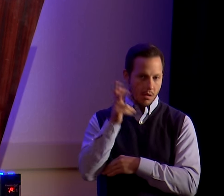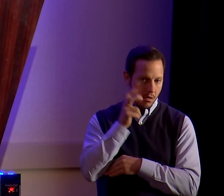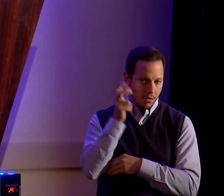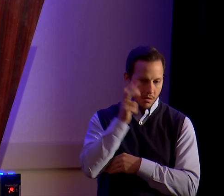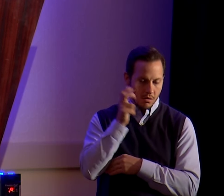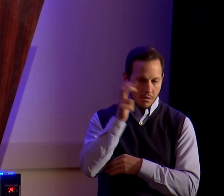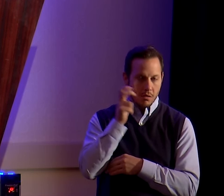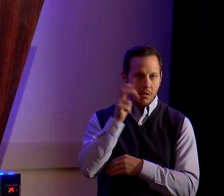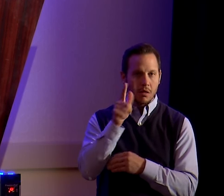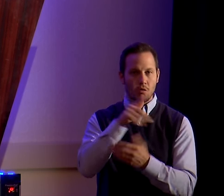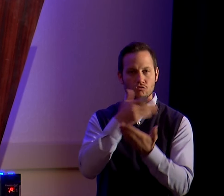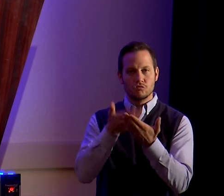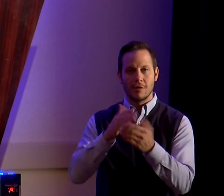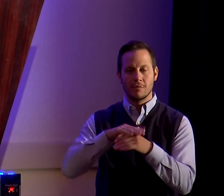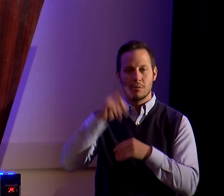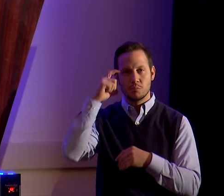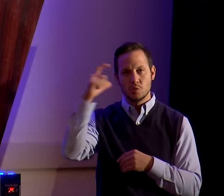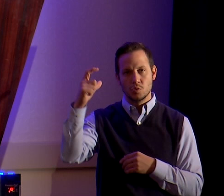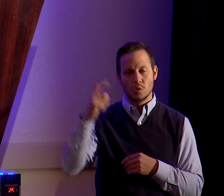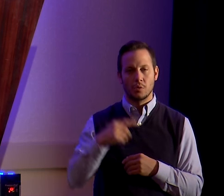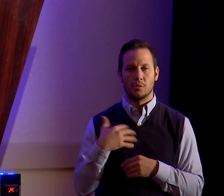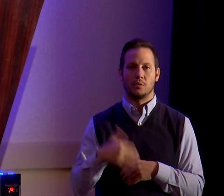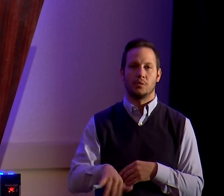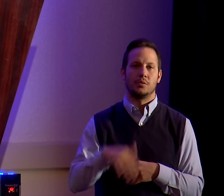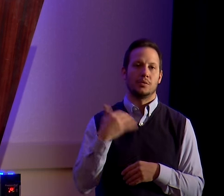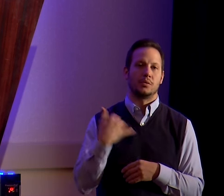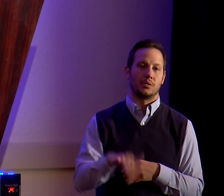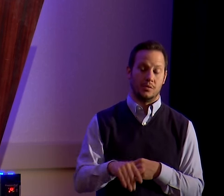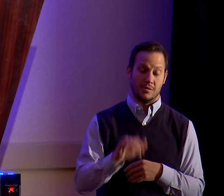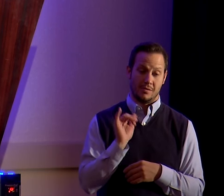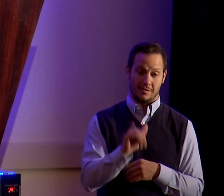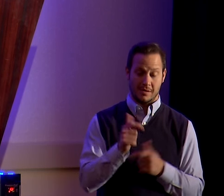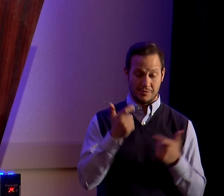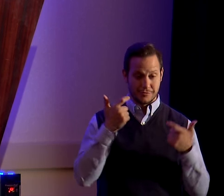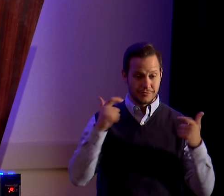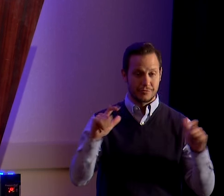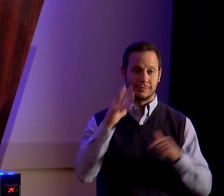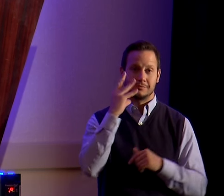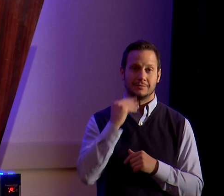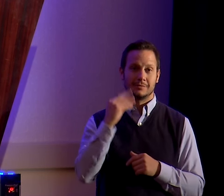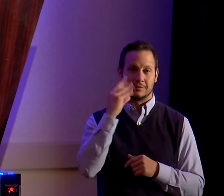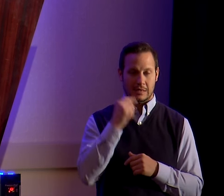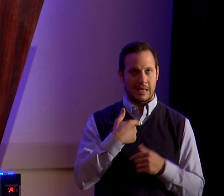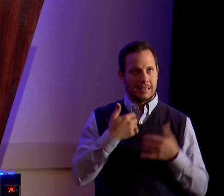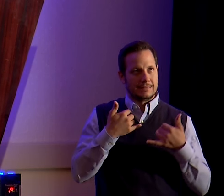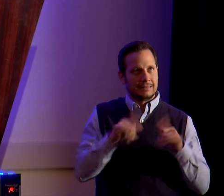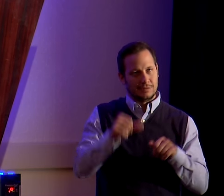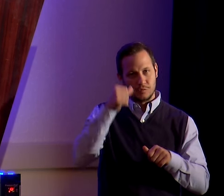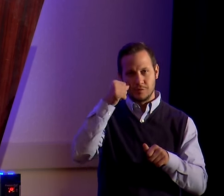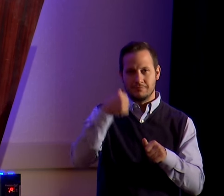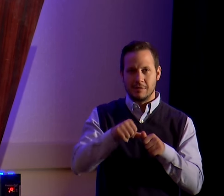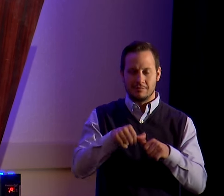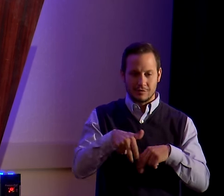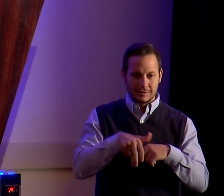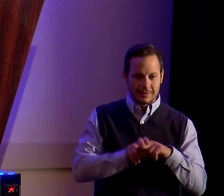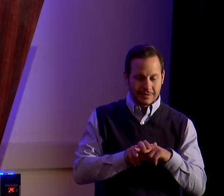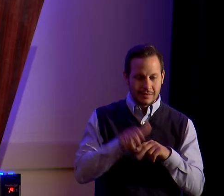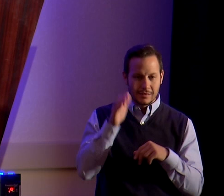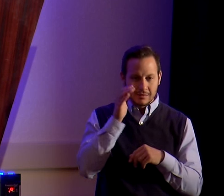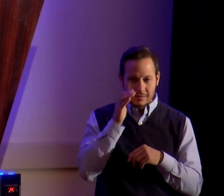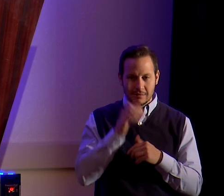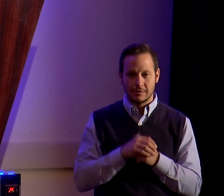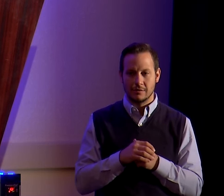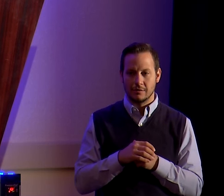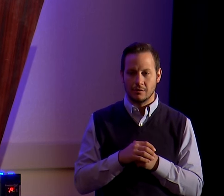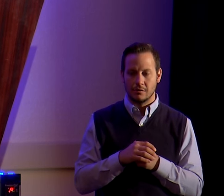landing. That was quite an experience. I can still remember this. You know,